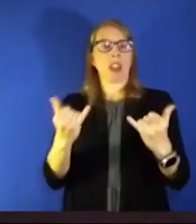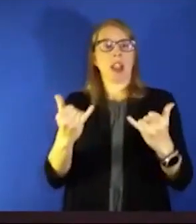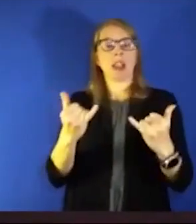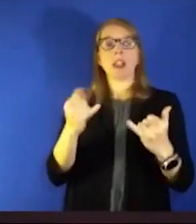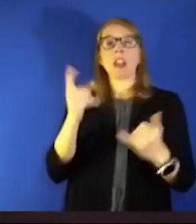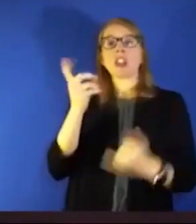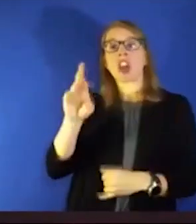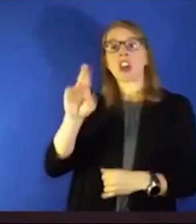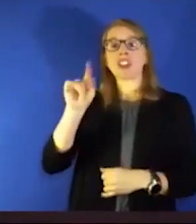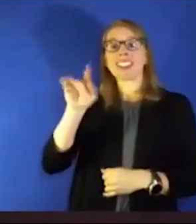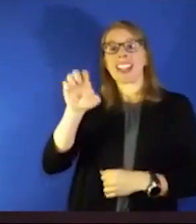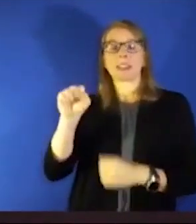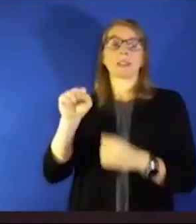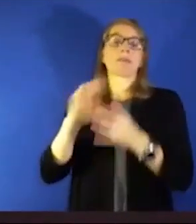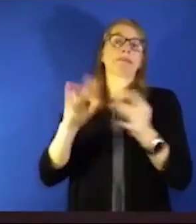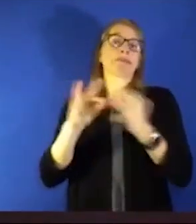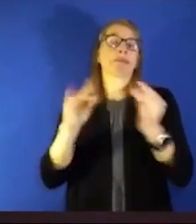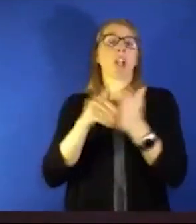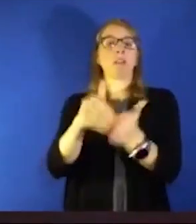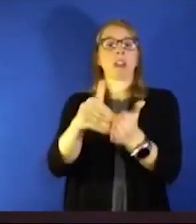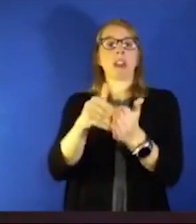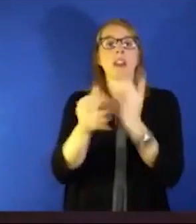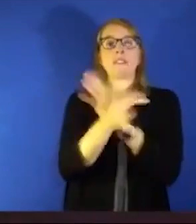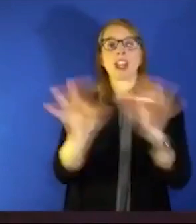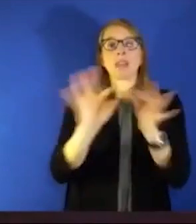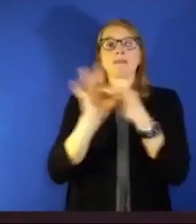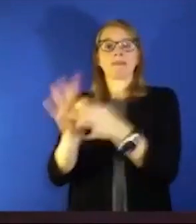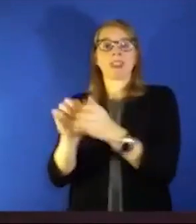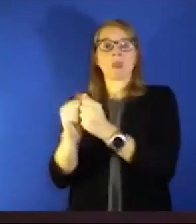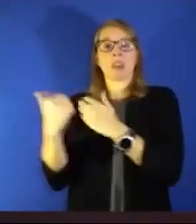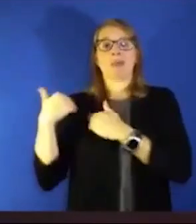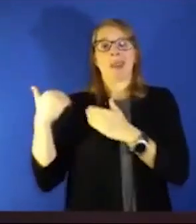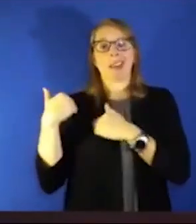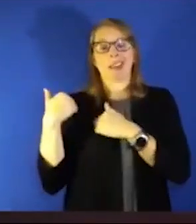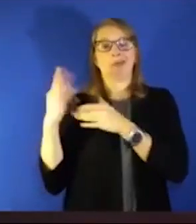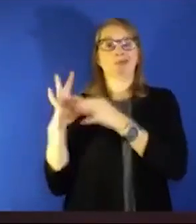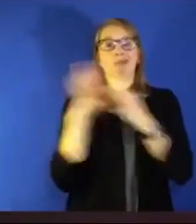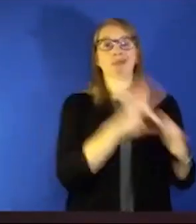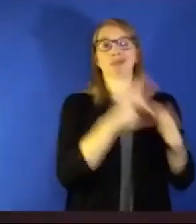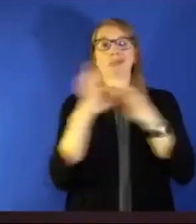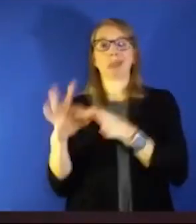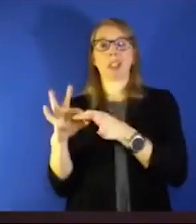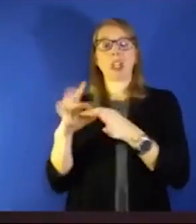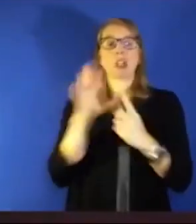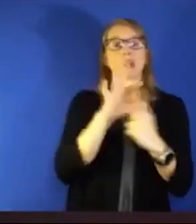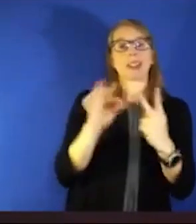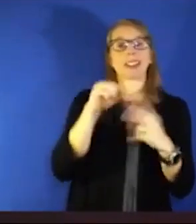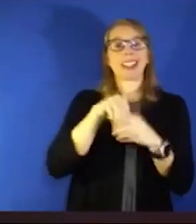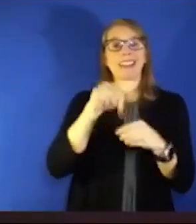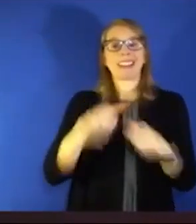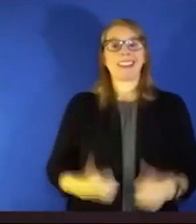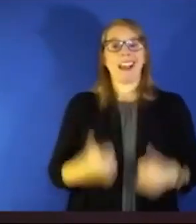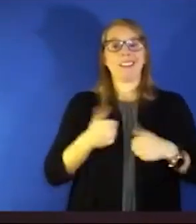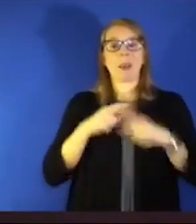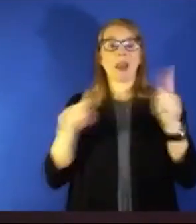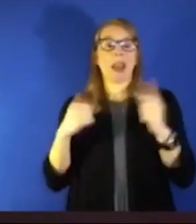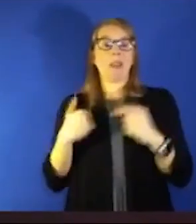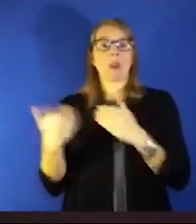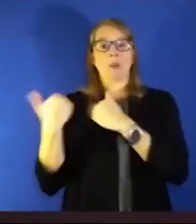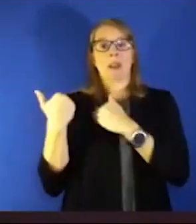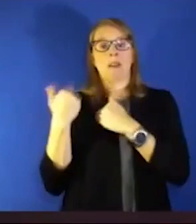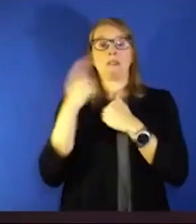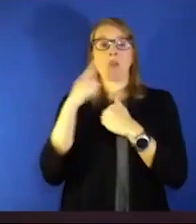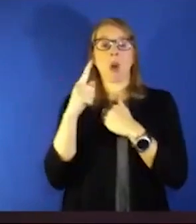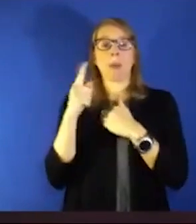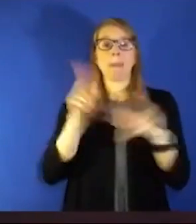program, freedom comes with responsibility. We have choices in this life, we all know that, but they come with a responsibility to those around you.